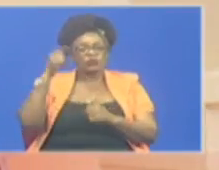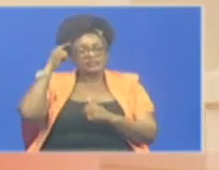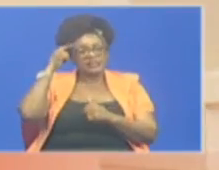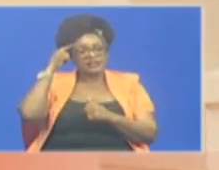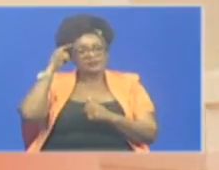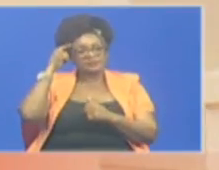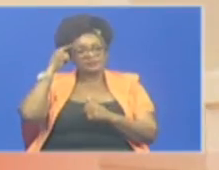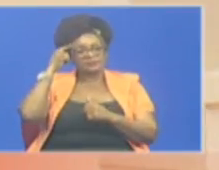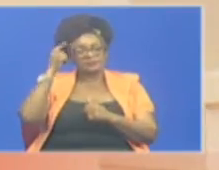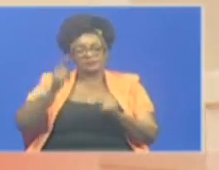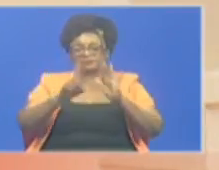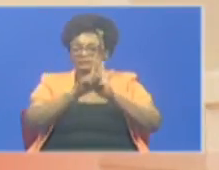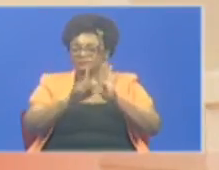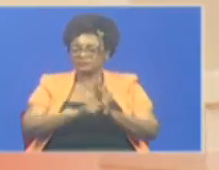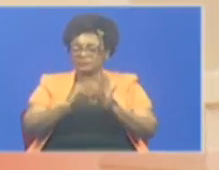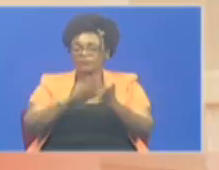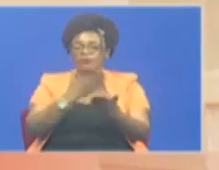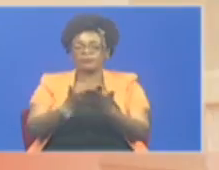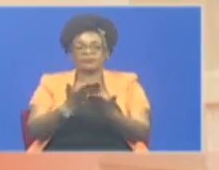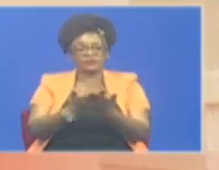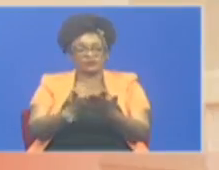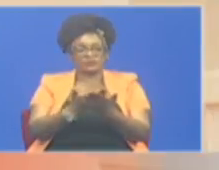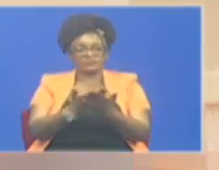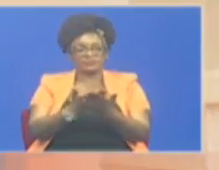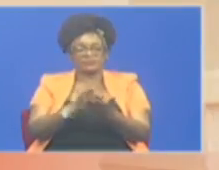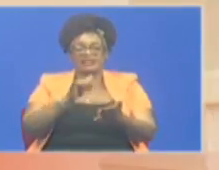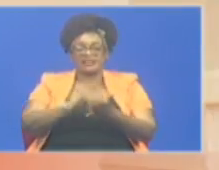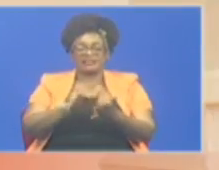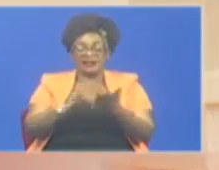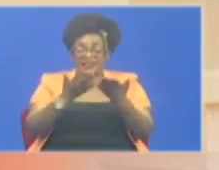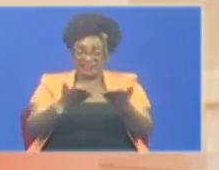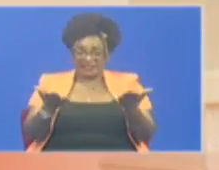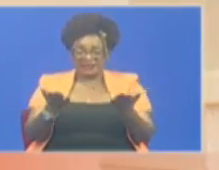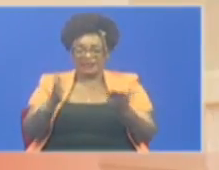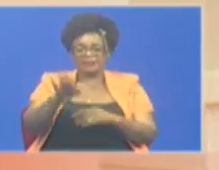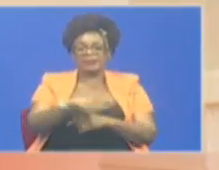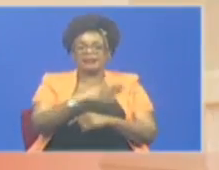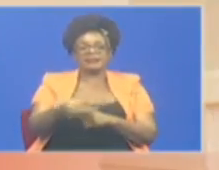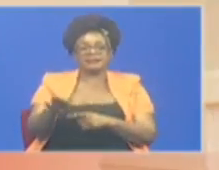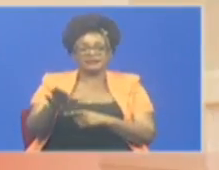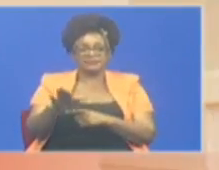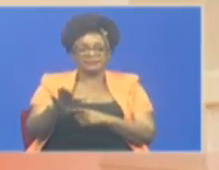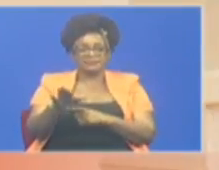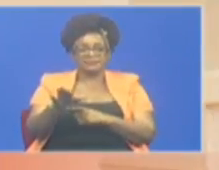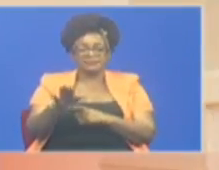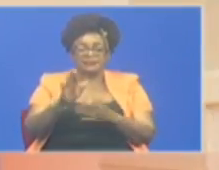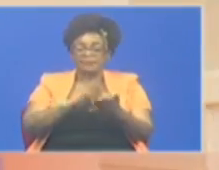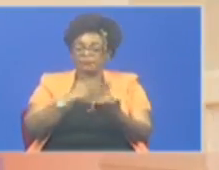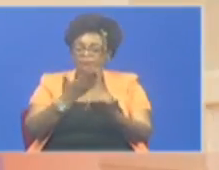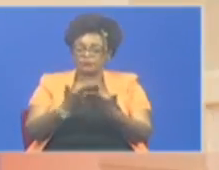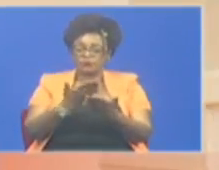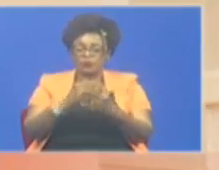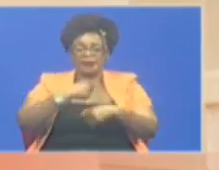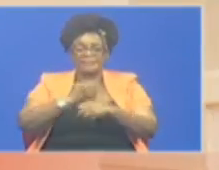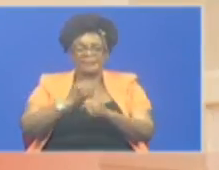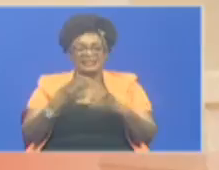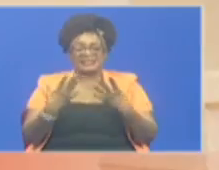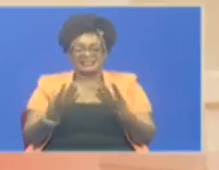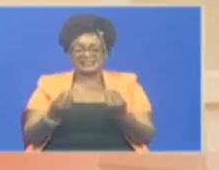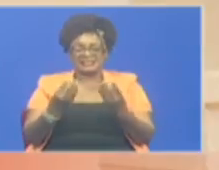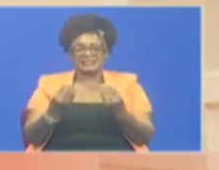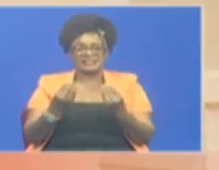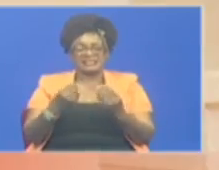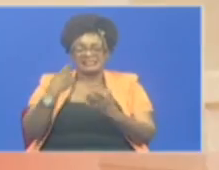the legislative proposals that are before the House. These proposals will ease the tax burden for